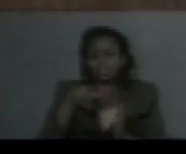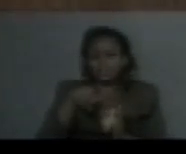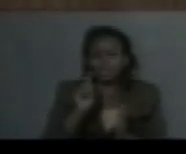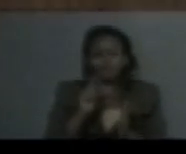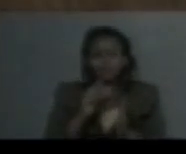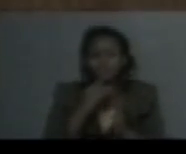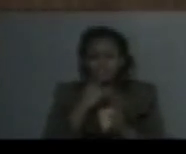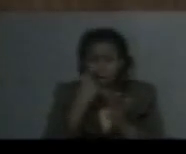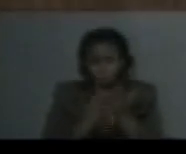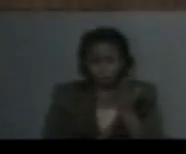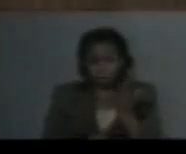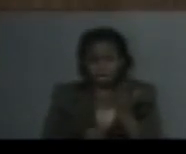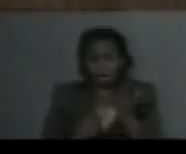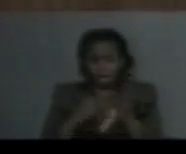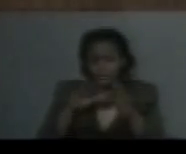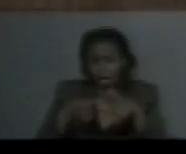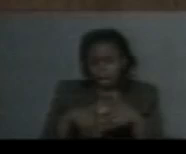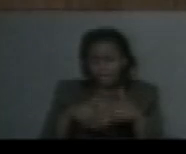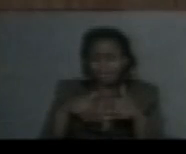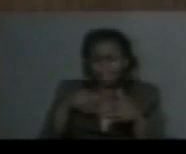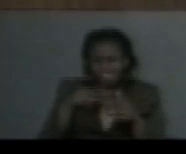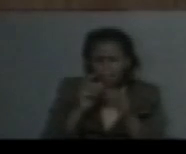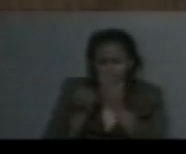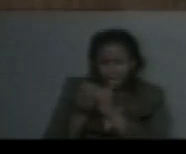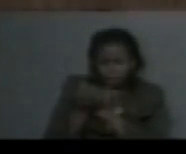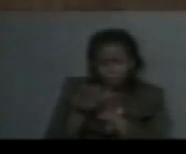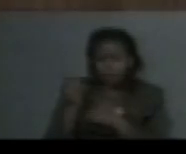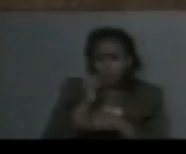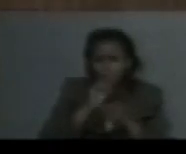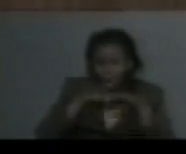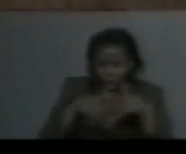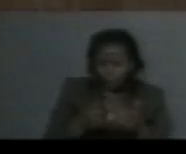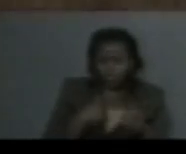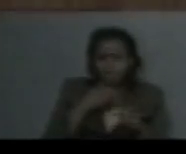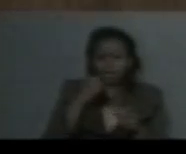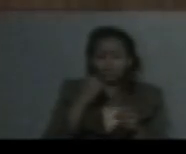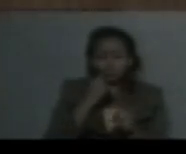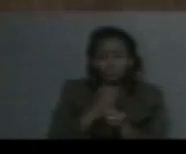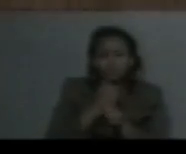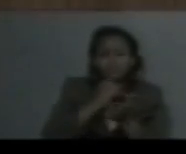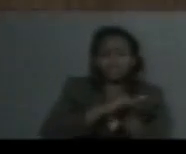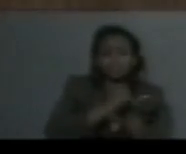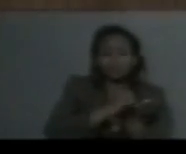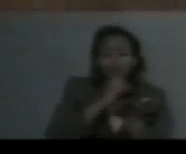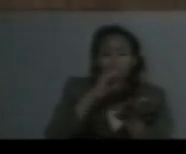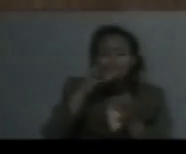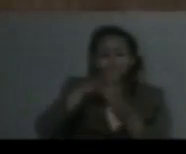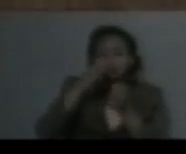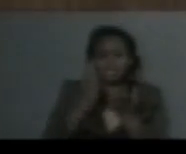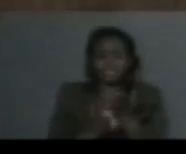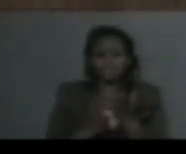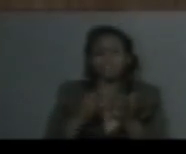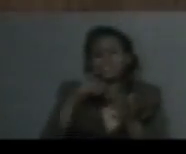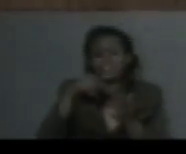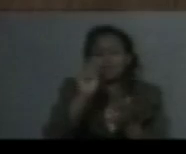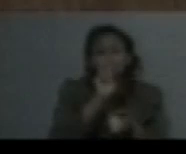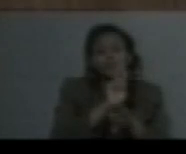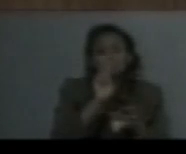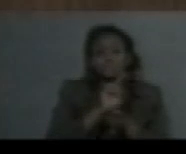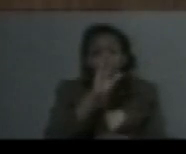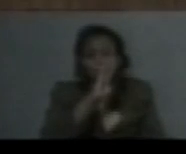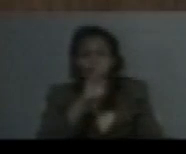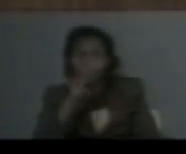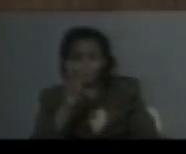the way they were going to carry out the registration of voters was through the BVR system.